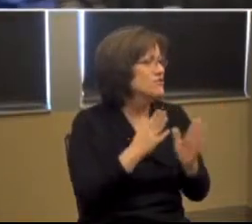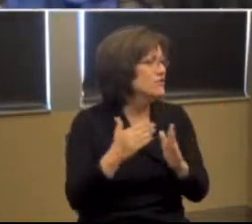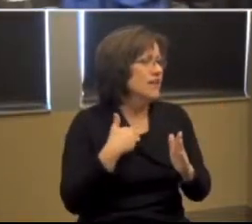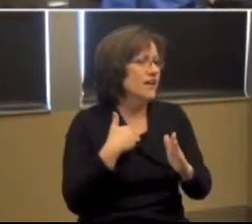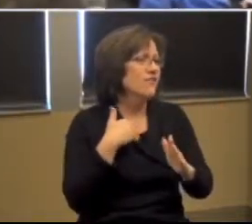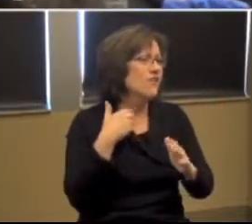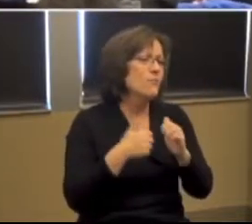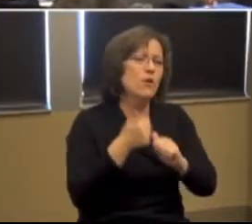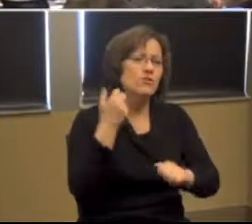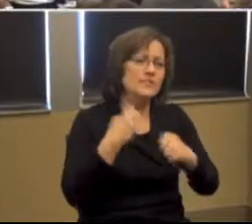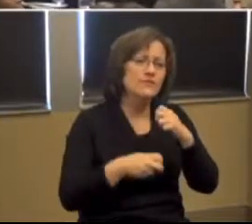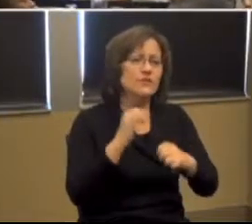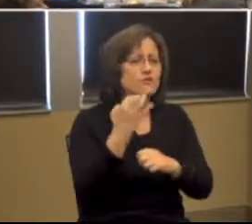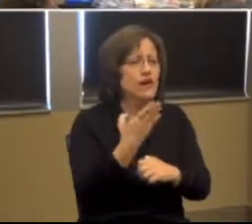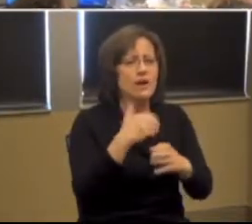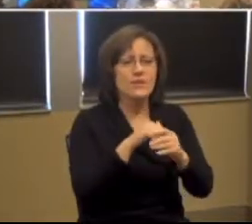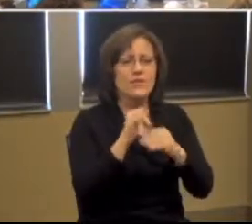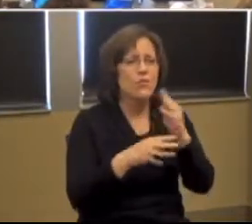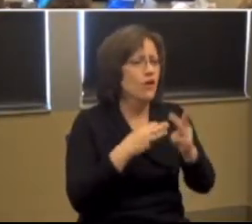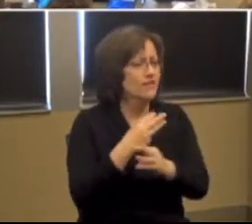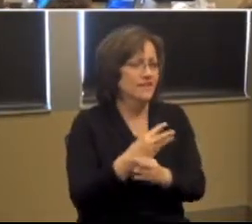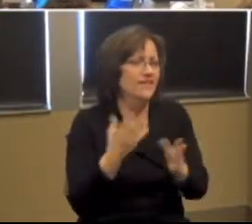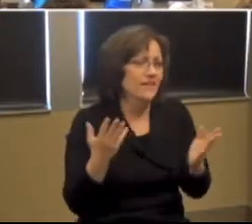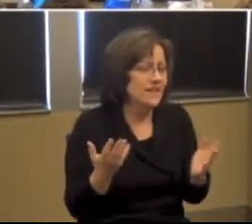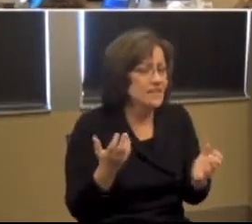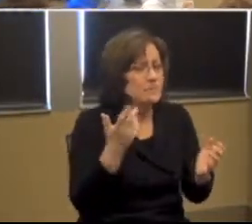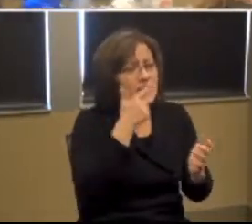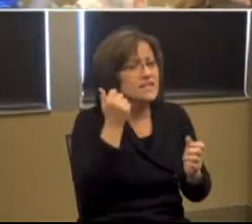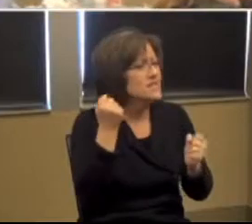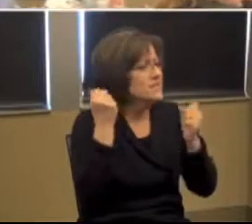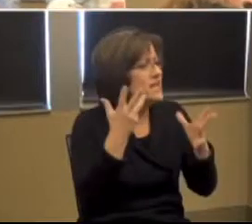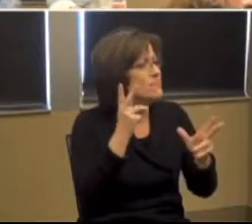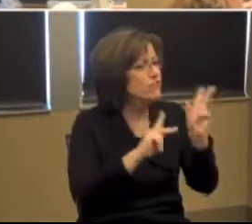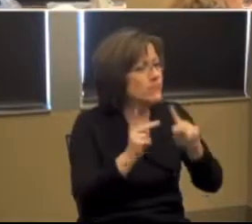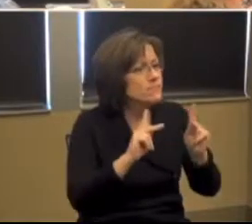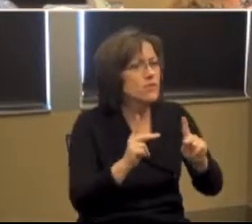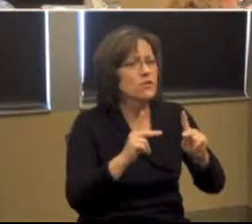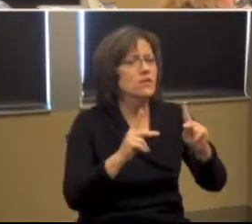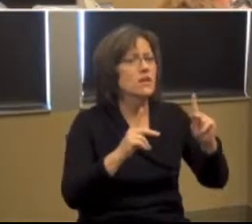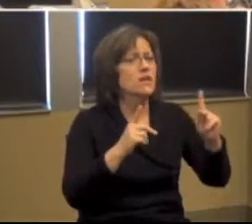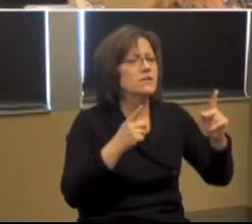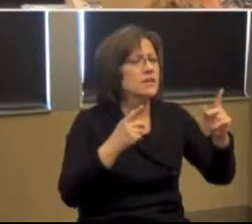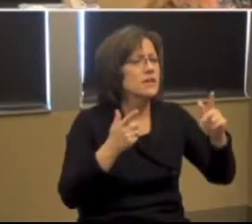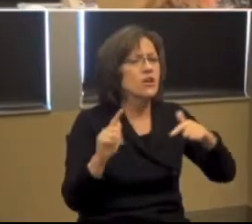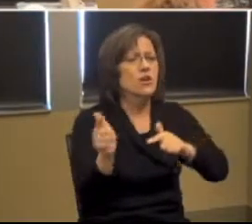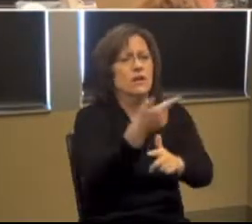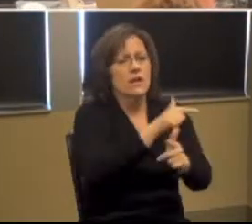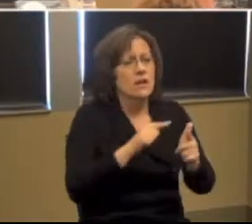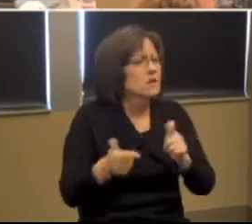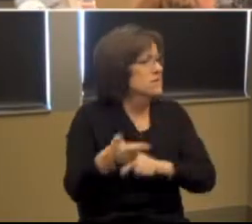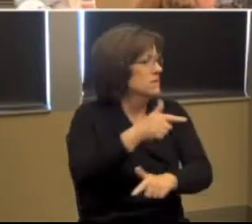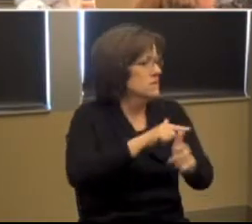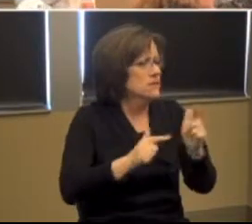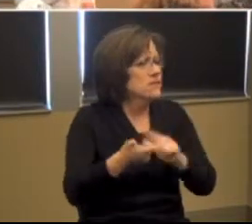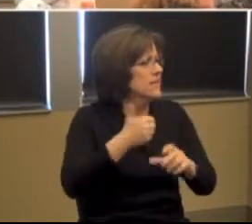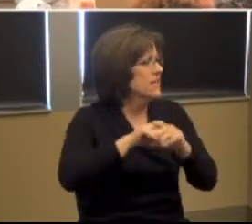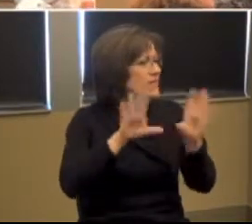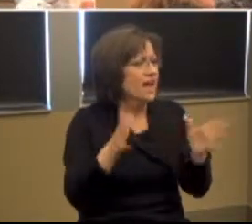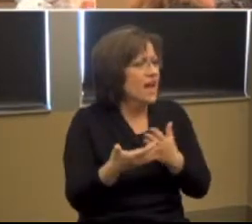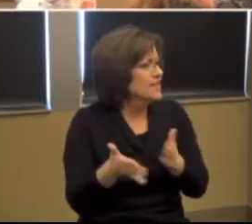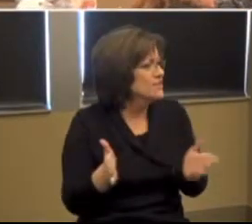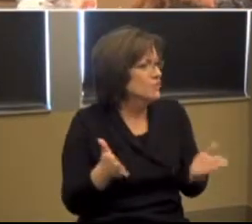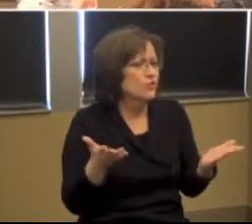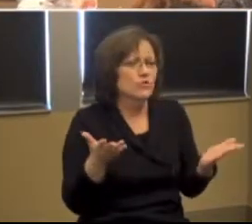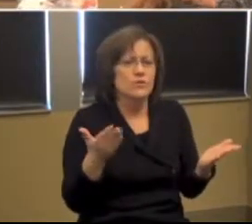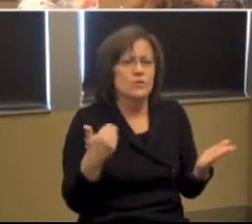the world. And the amount of people and the rotation that happens in our classrooms is unlike